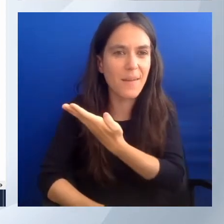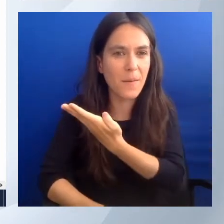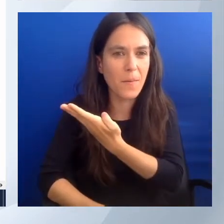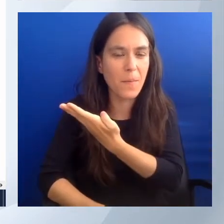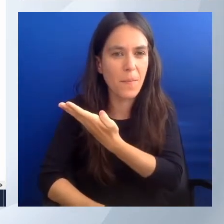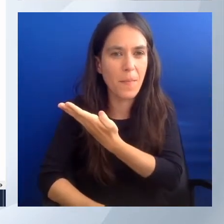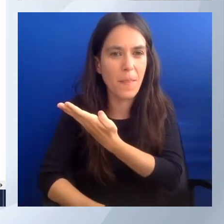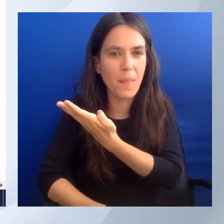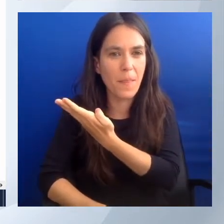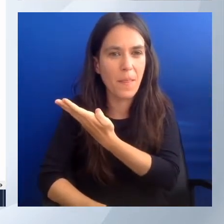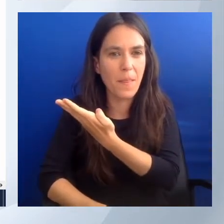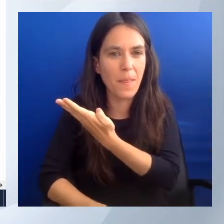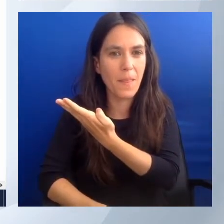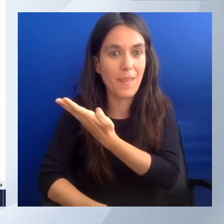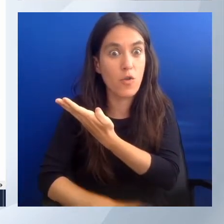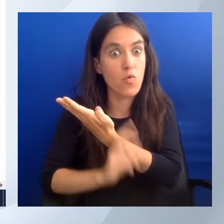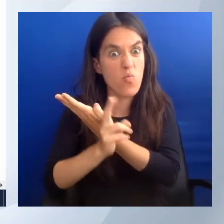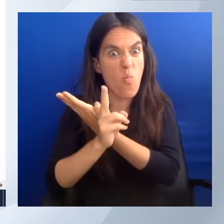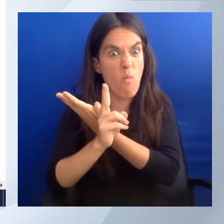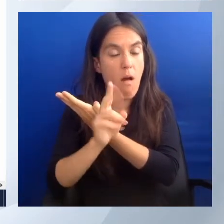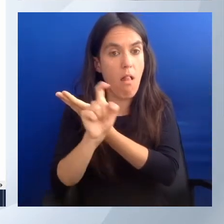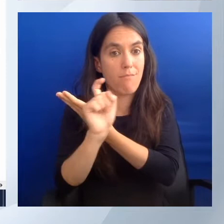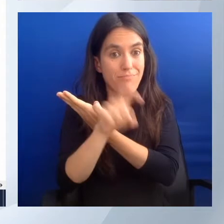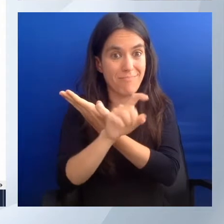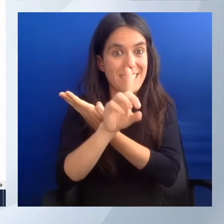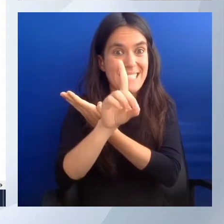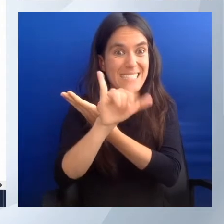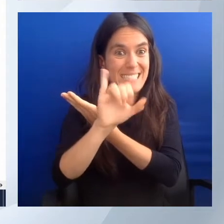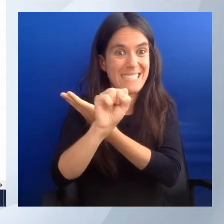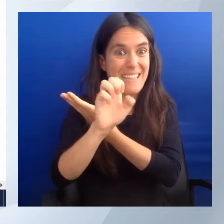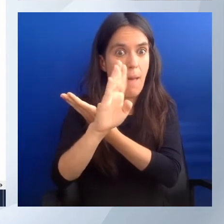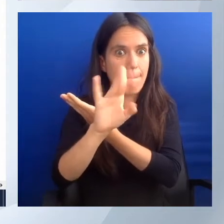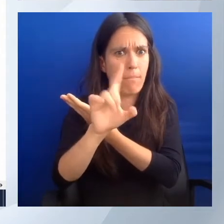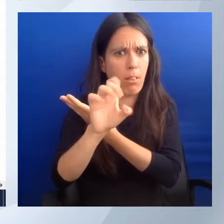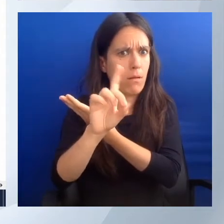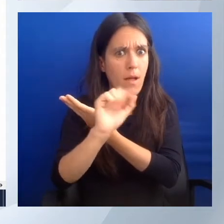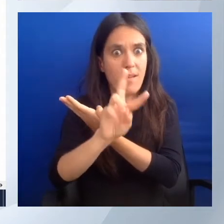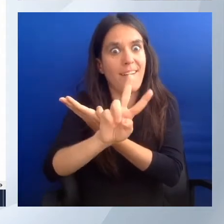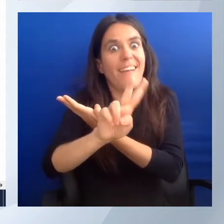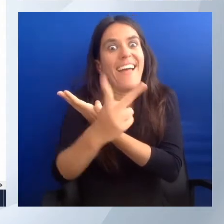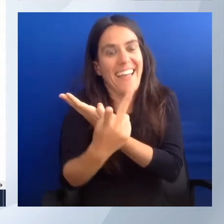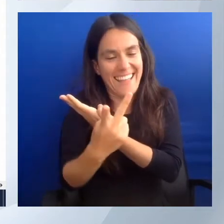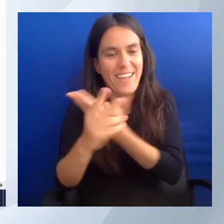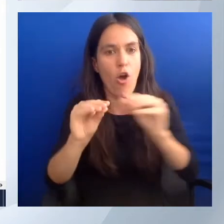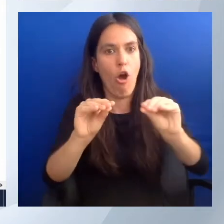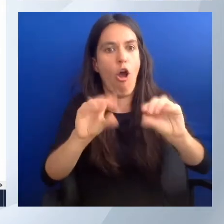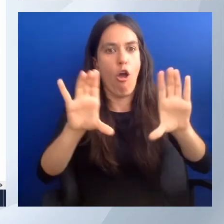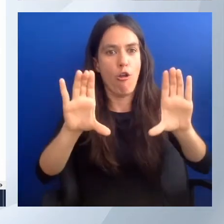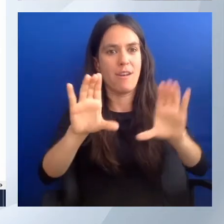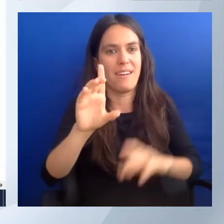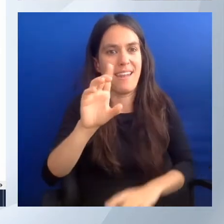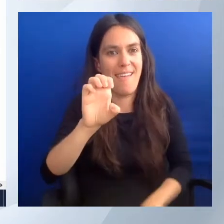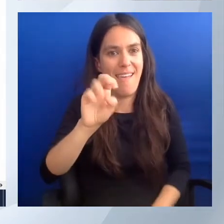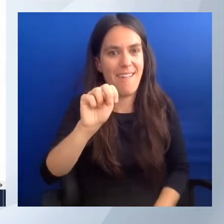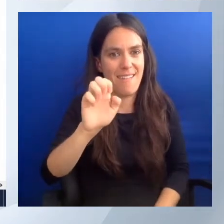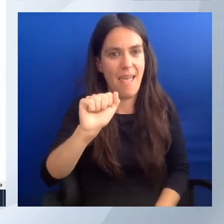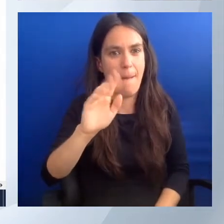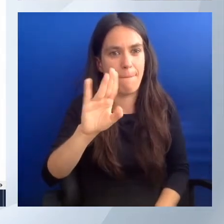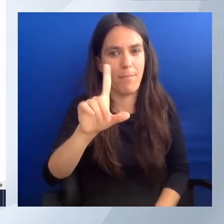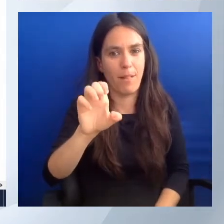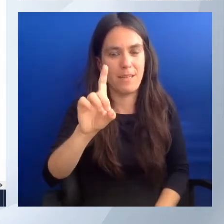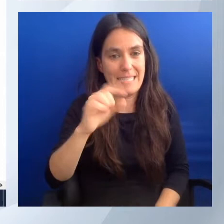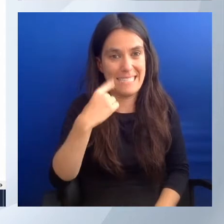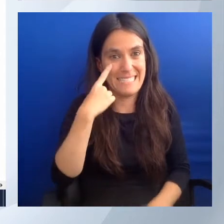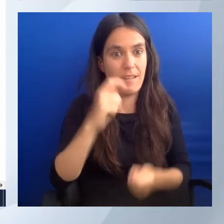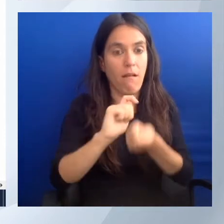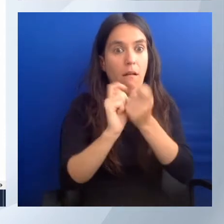disabled by default, but as soon as you do that, you get a primary endpoint, which is your blob domain where everything